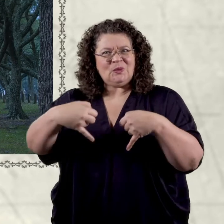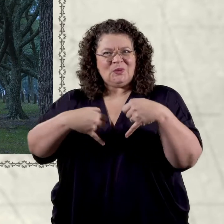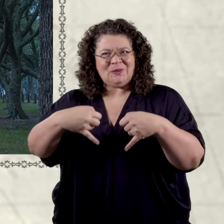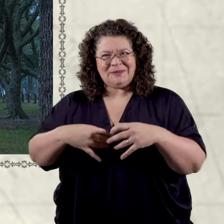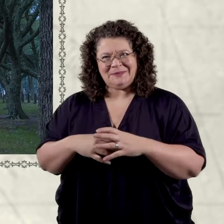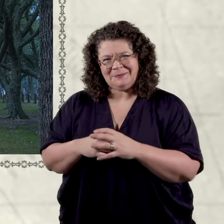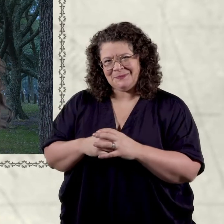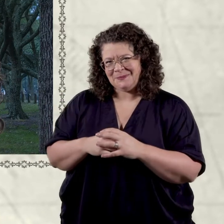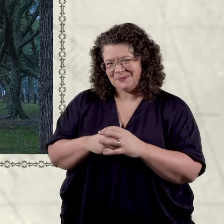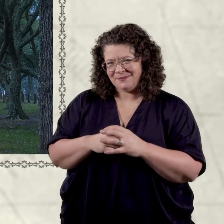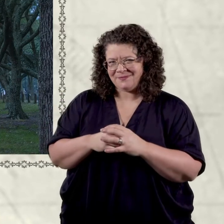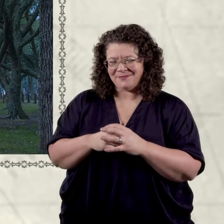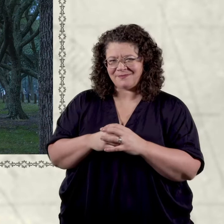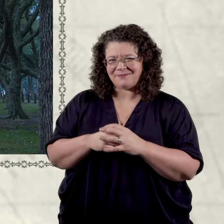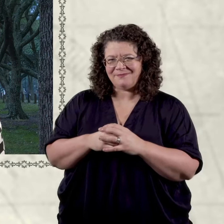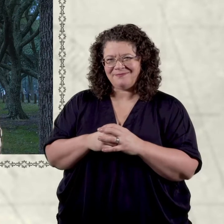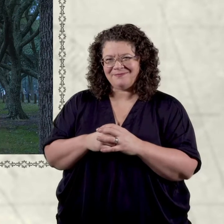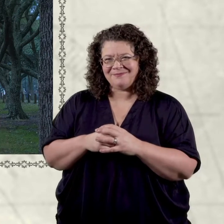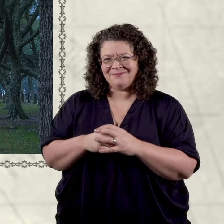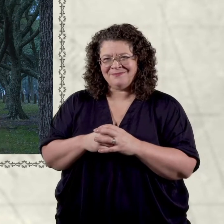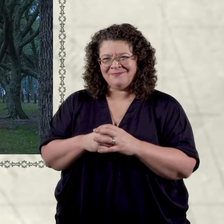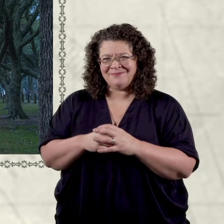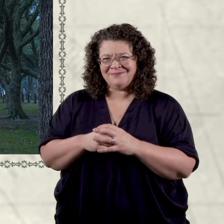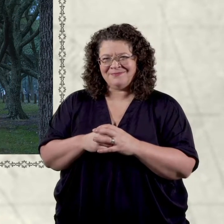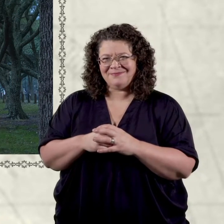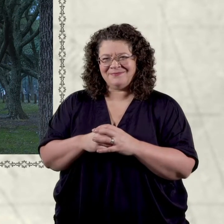high heels. Yes.